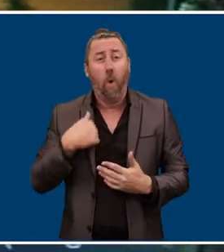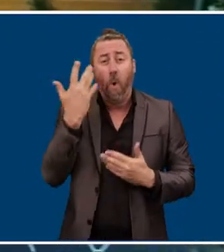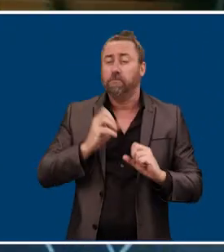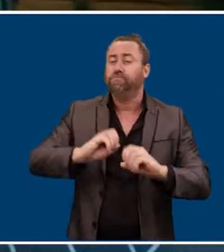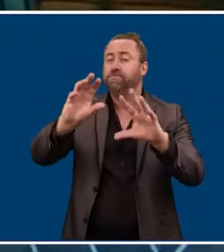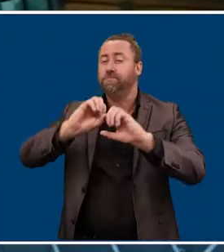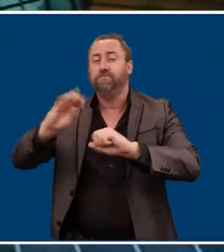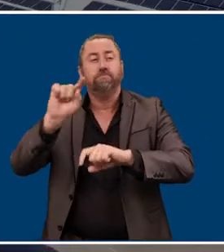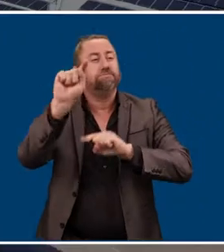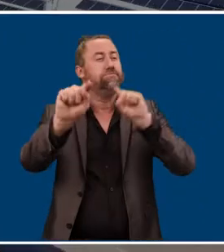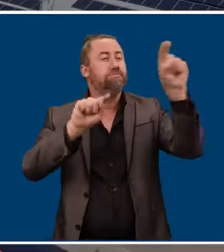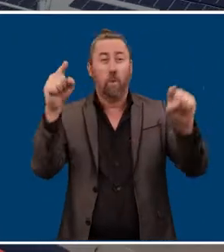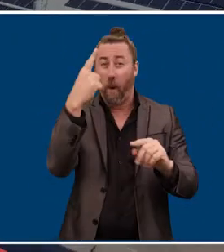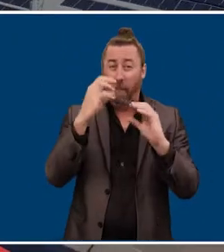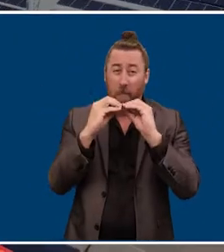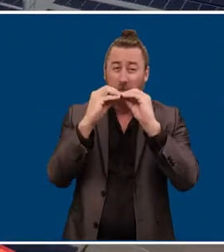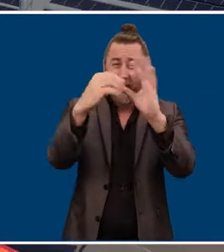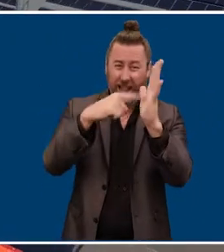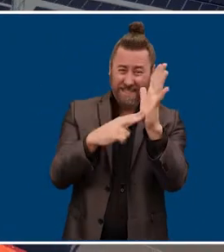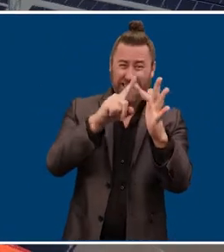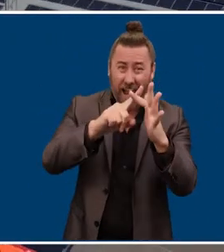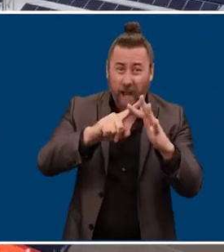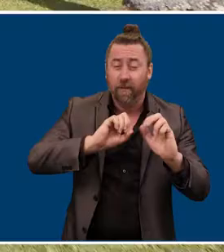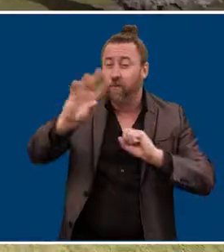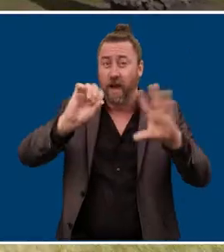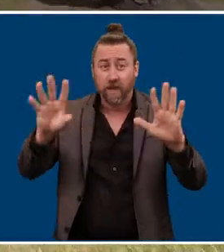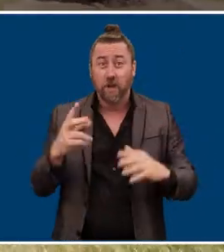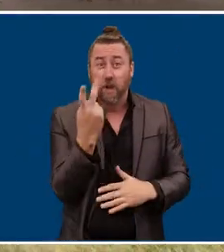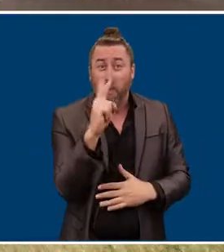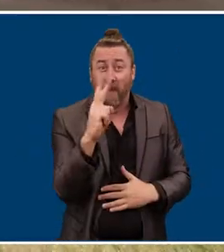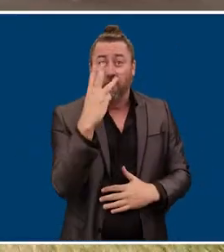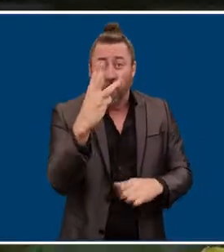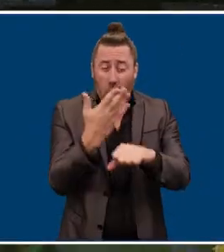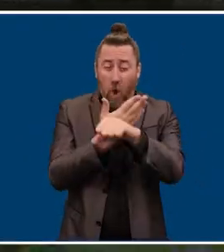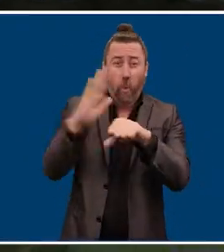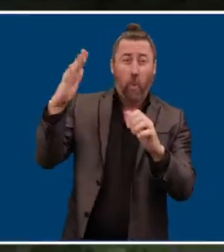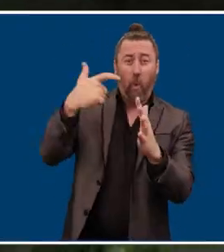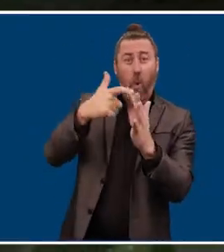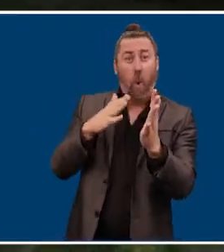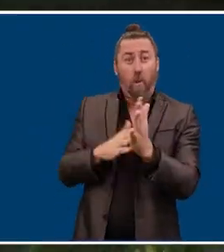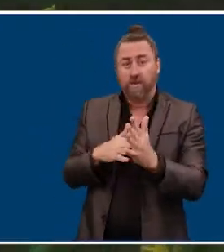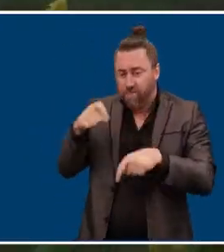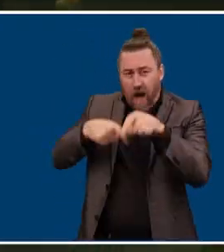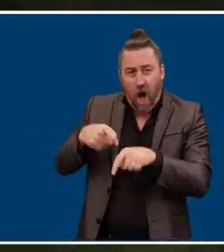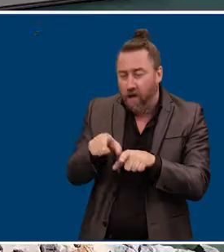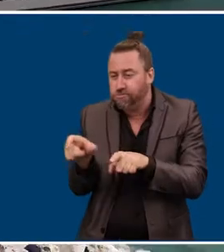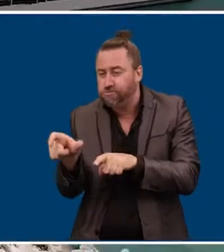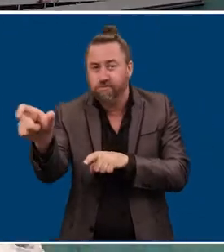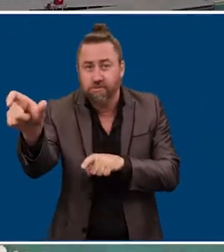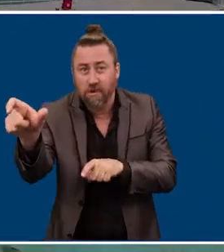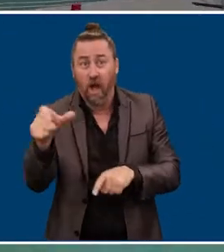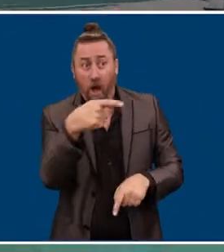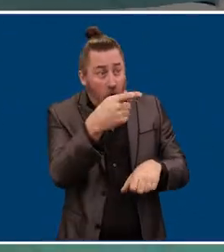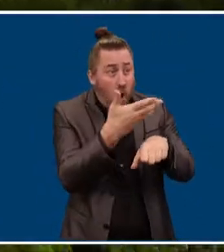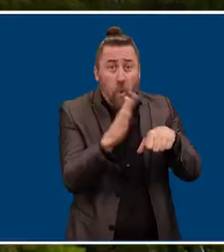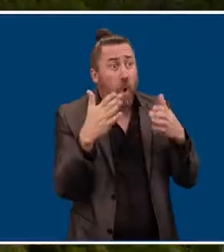moving, transporting more than 1 billion tonnes of freight, adding more than 23 kilometres of new cycling infrastructure, and building